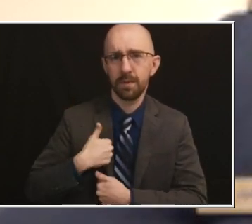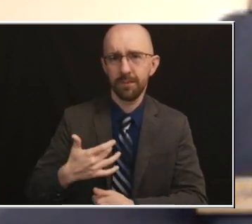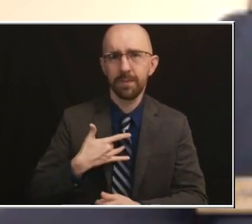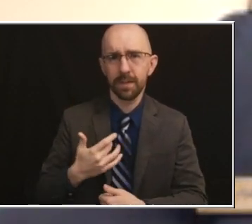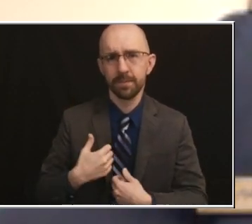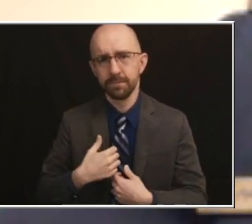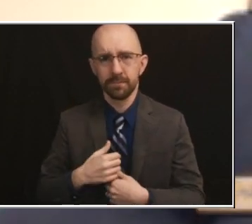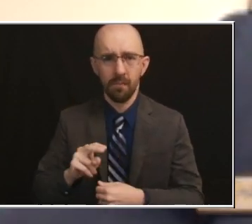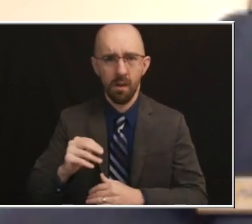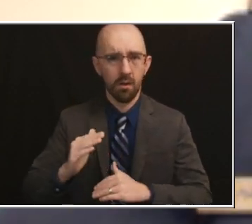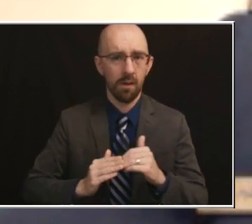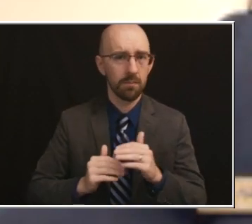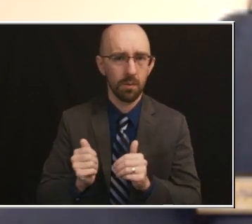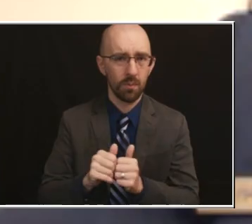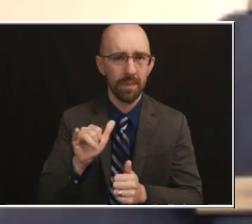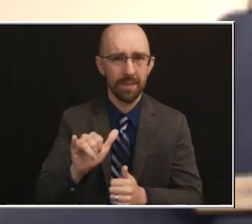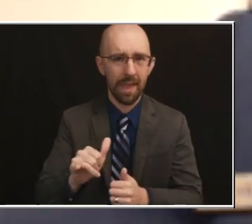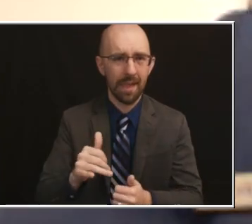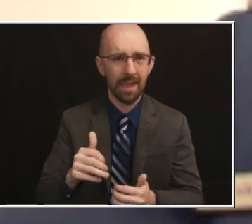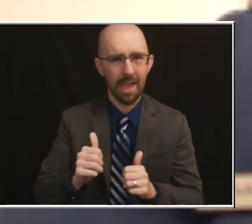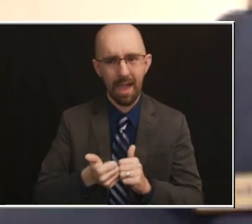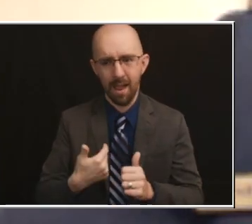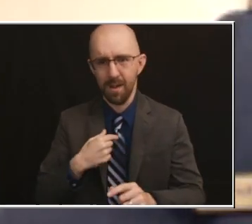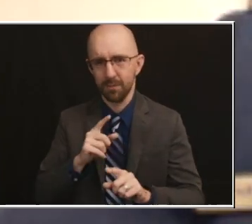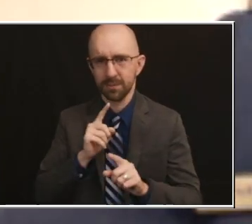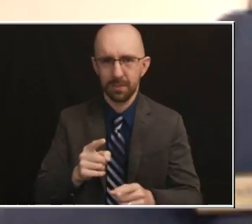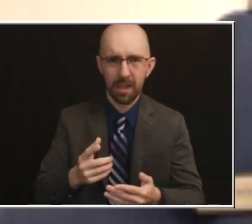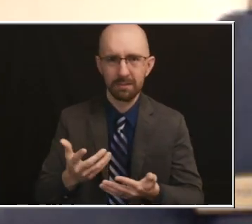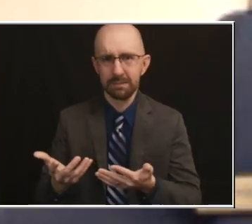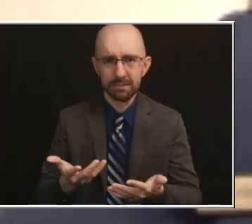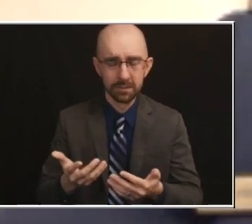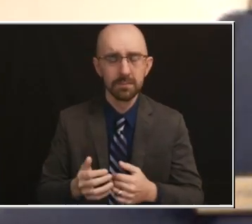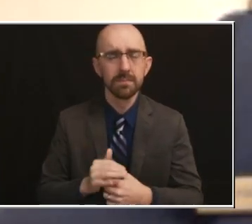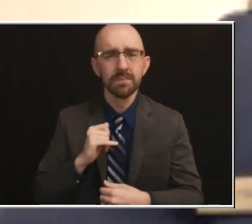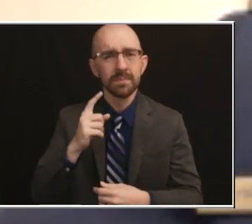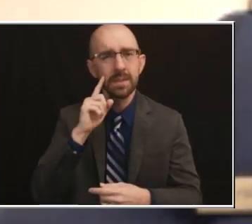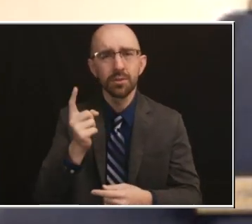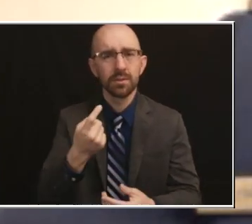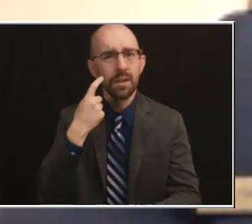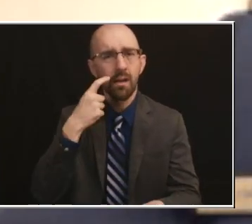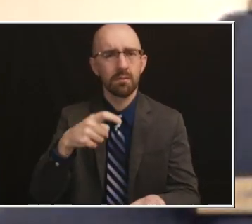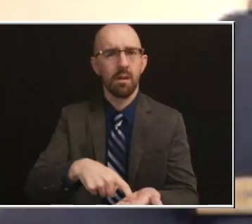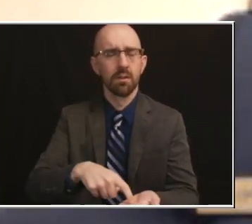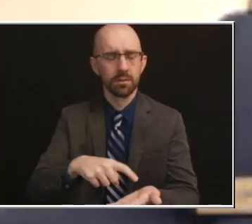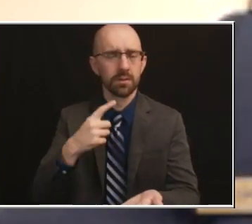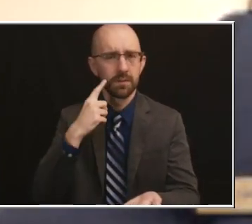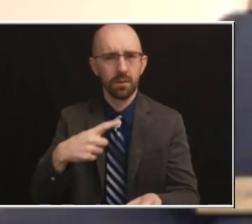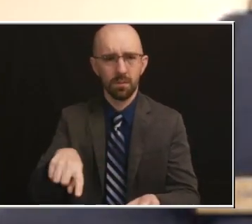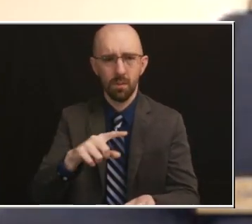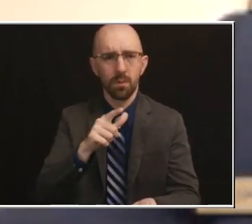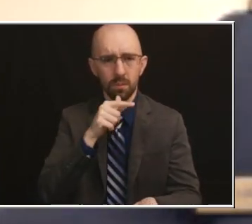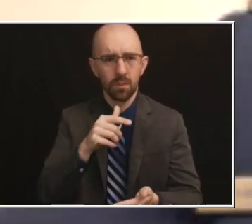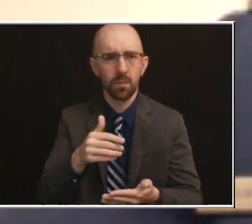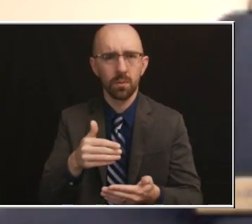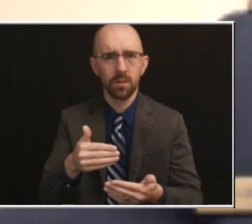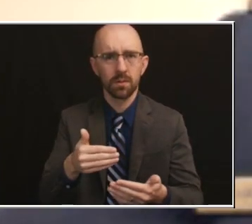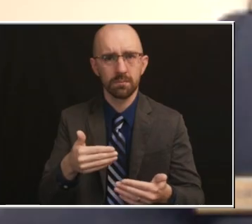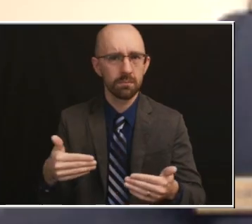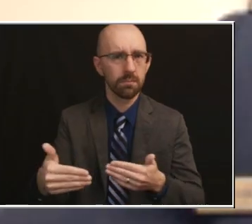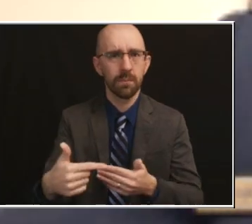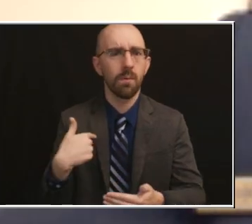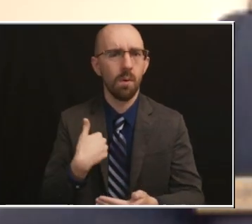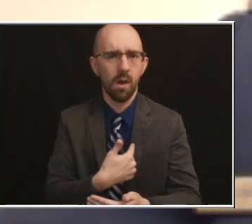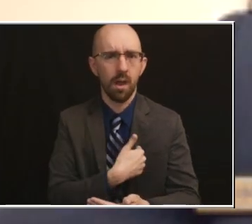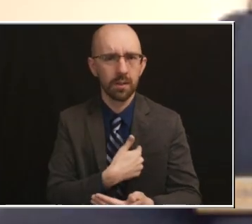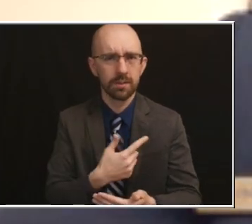uncomfortable with that as well, of how to respond. But I think just acknowledging for those who have gone before. I think our